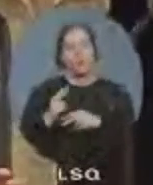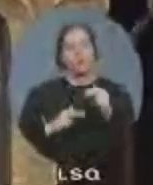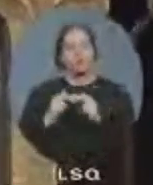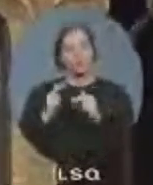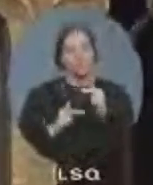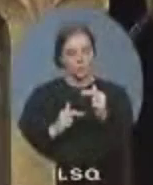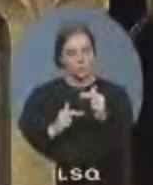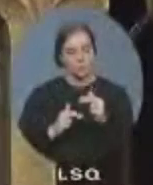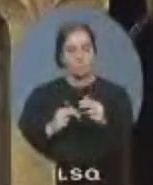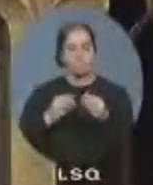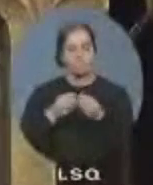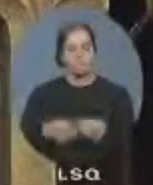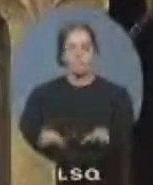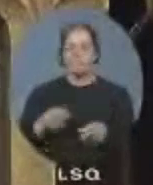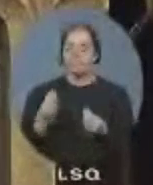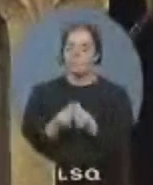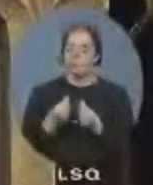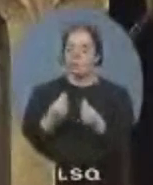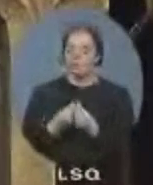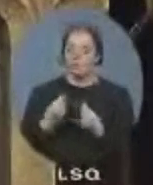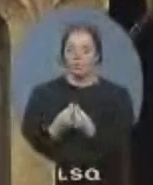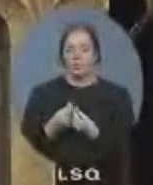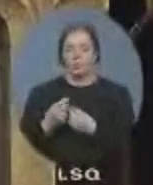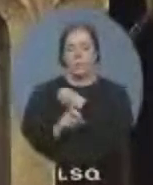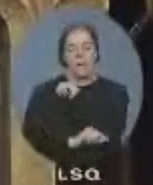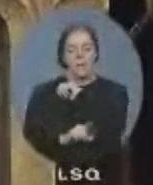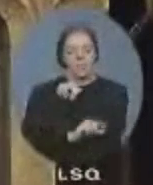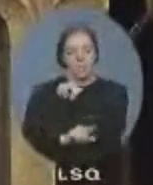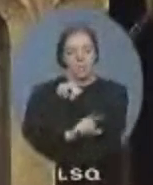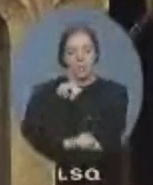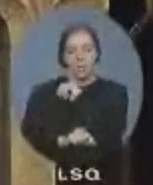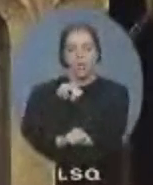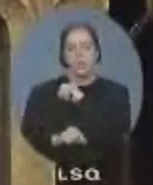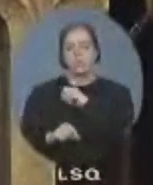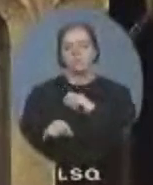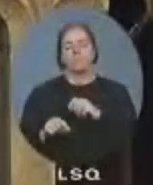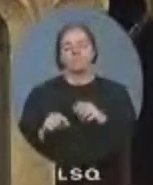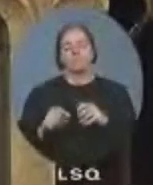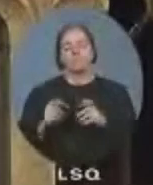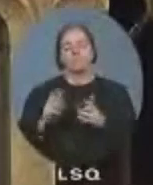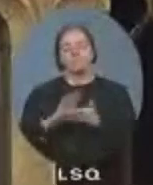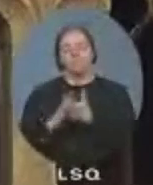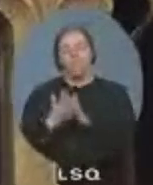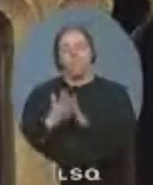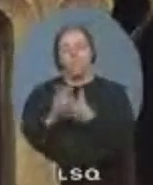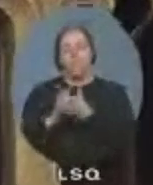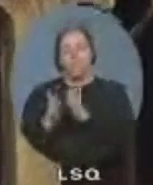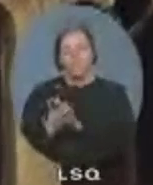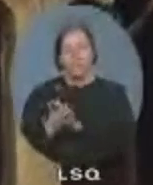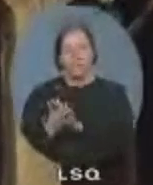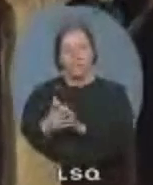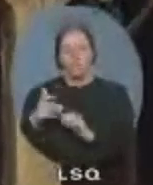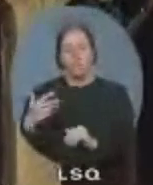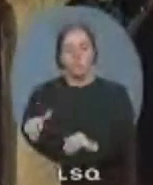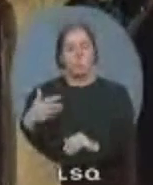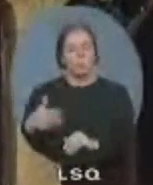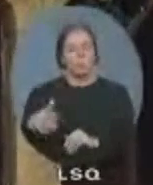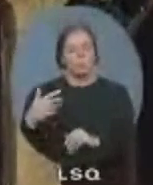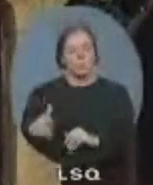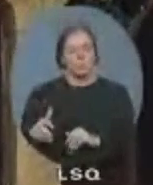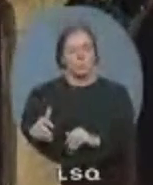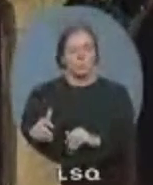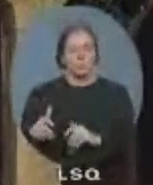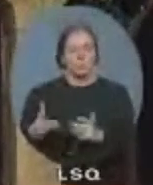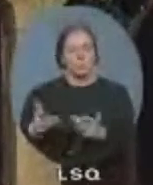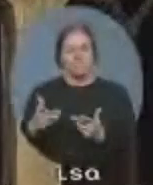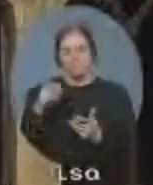against businesses that couldn't afford to pay. Now we find out that the U.S. lumber lobby opposes the long overdue community trust